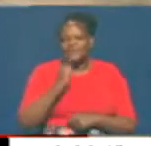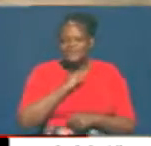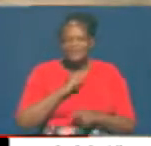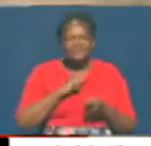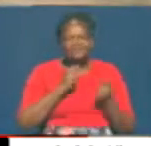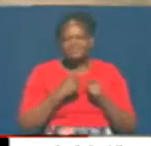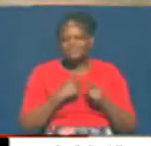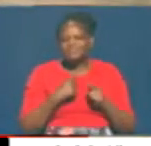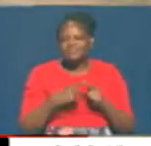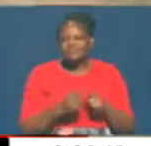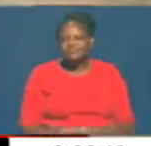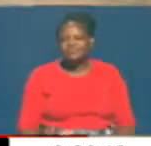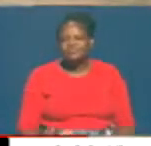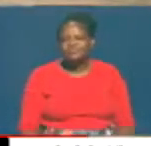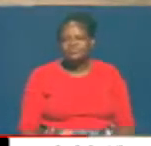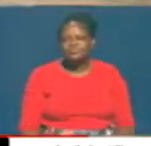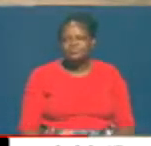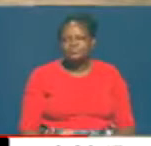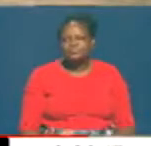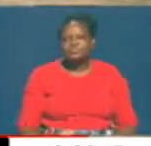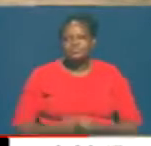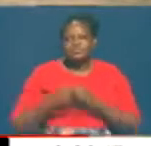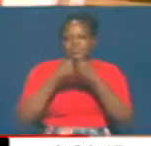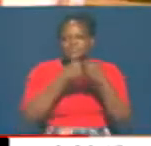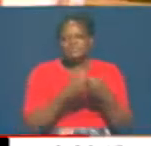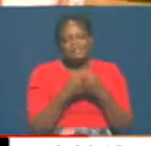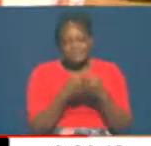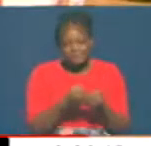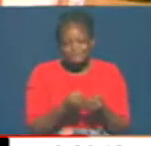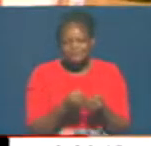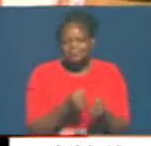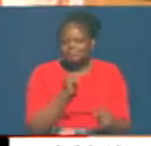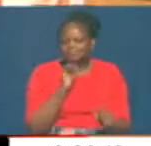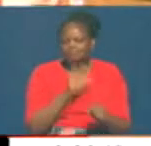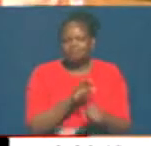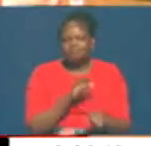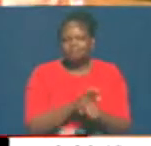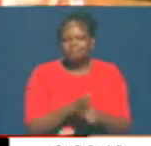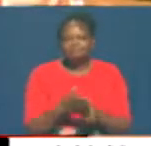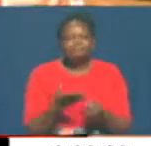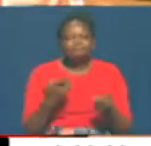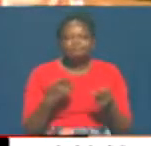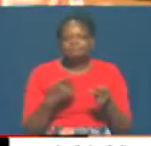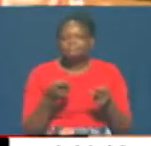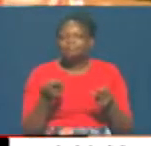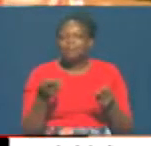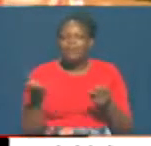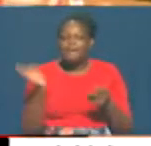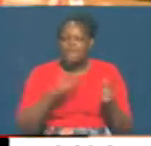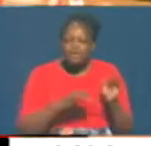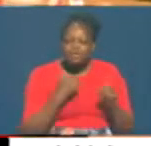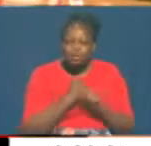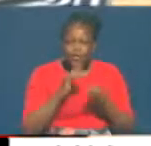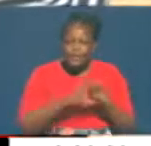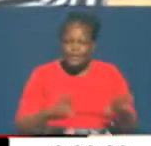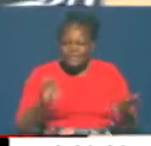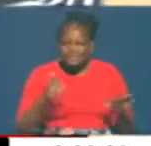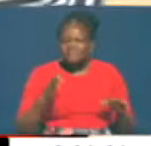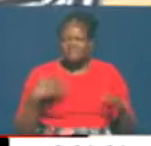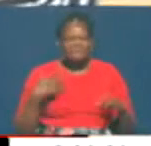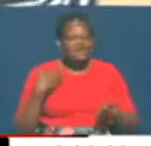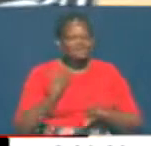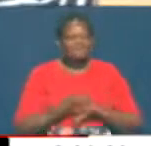A significant challenge is re-entry into the labor market. Released prisoners have difficulty securing